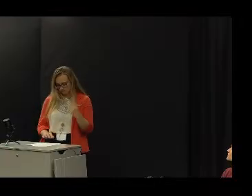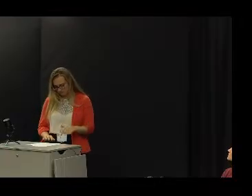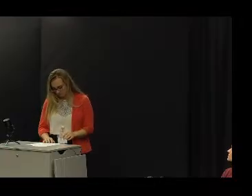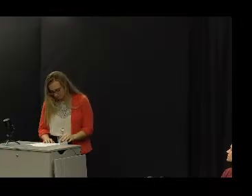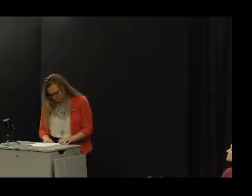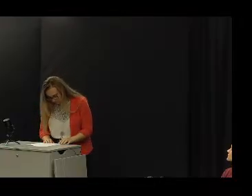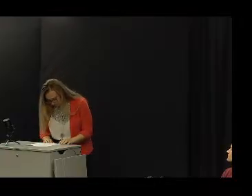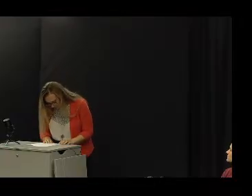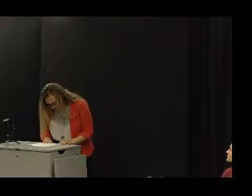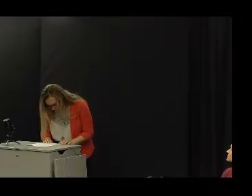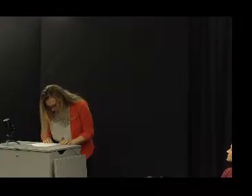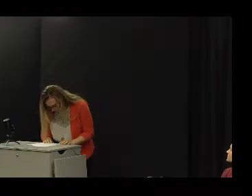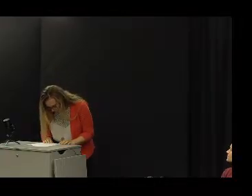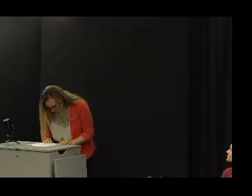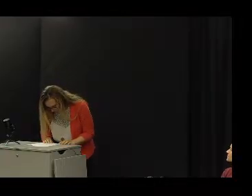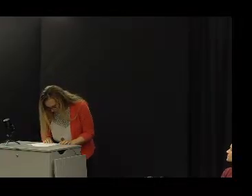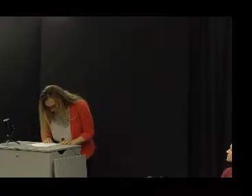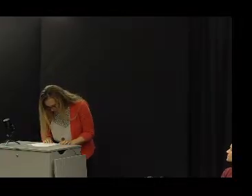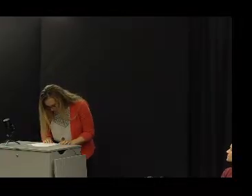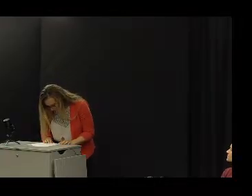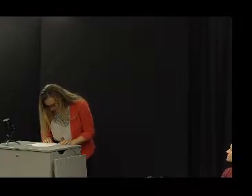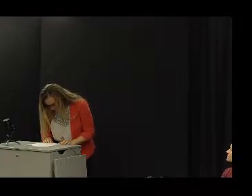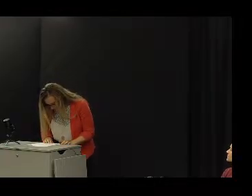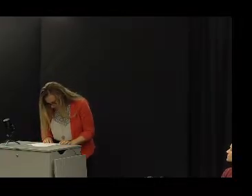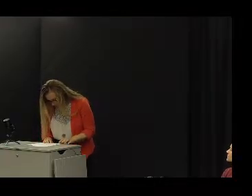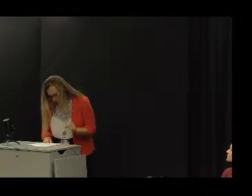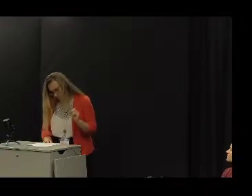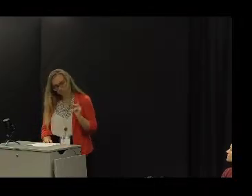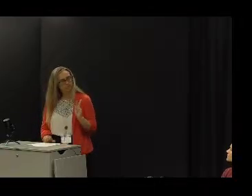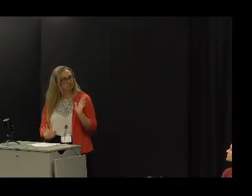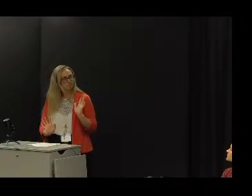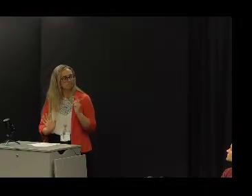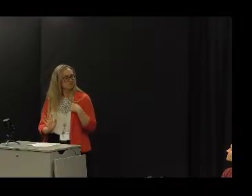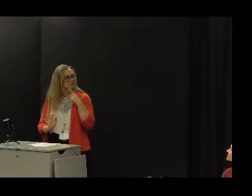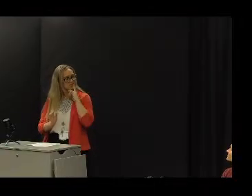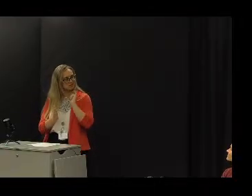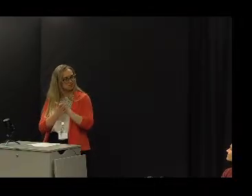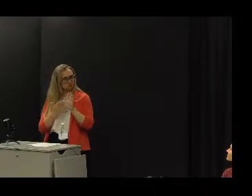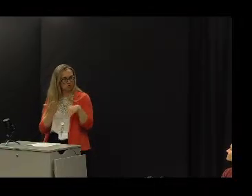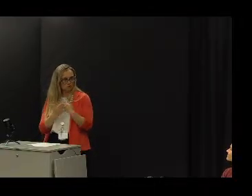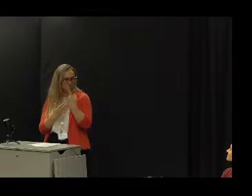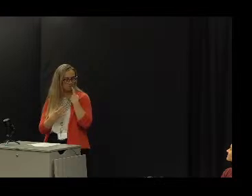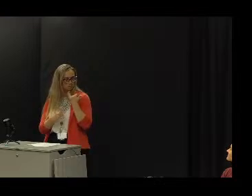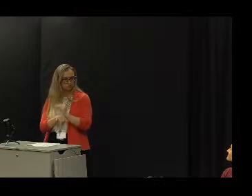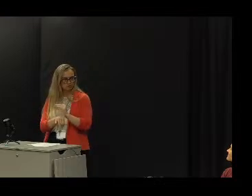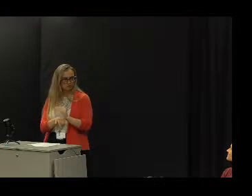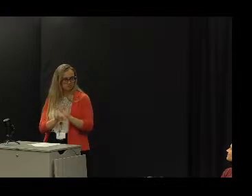in other parts of the state and let them know about KSD and KSB.